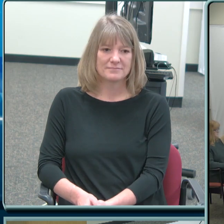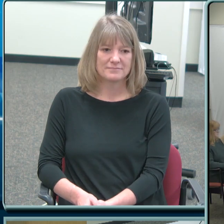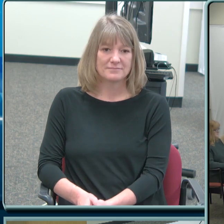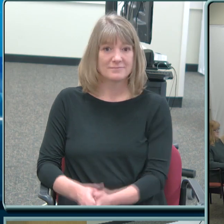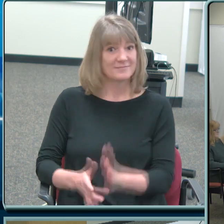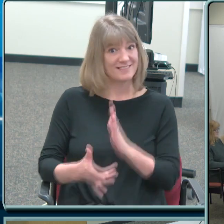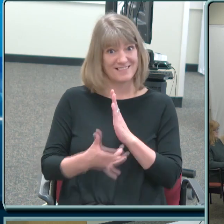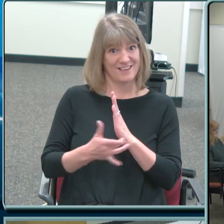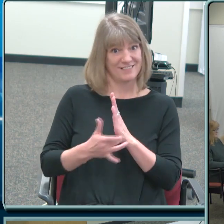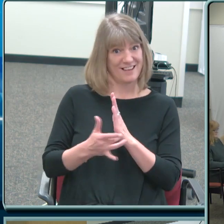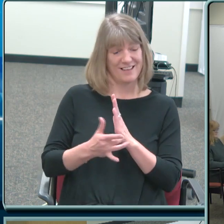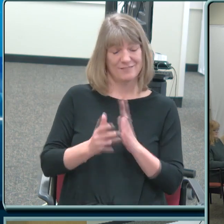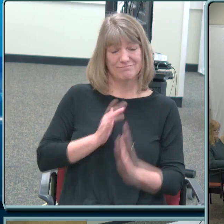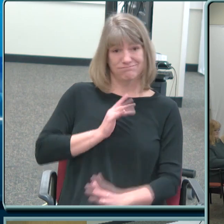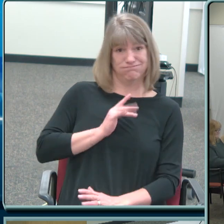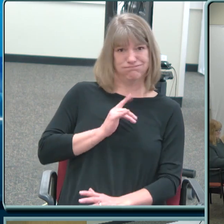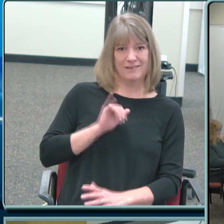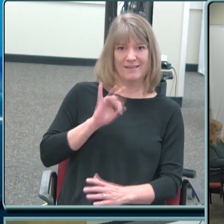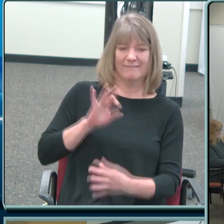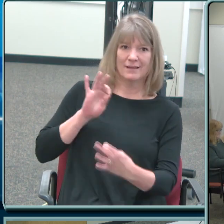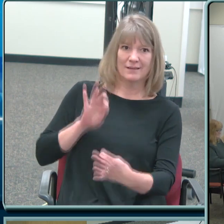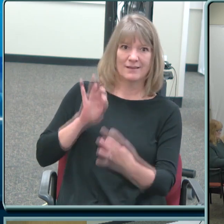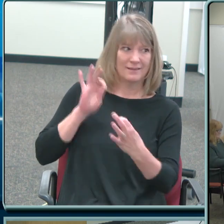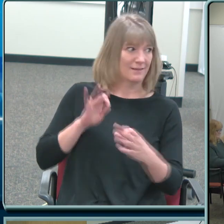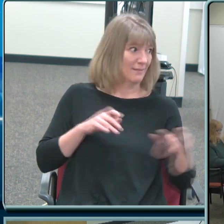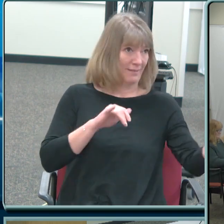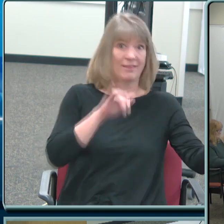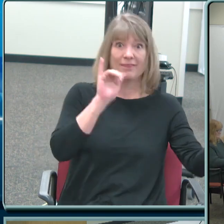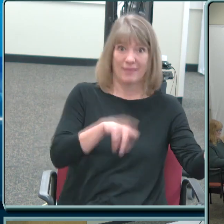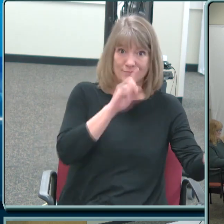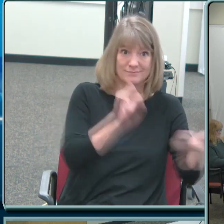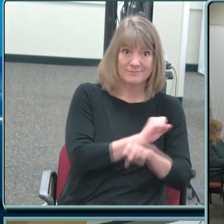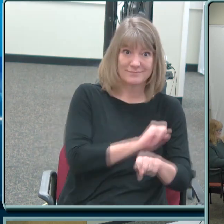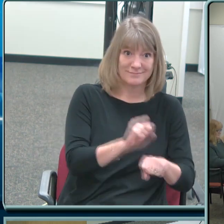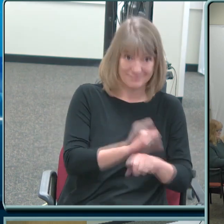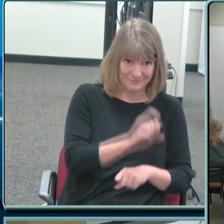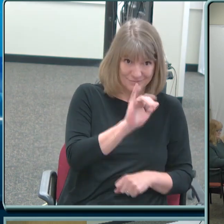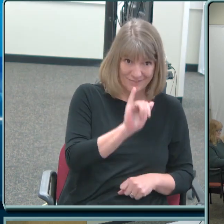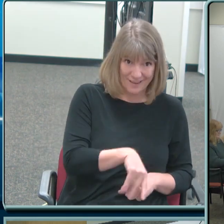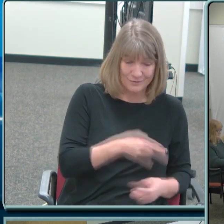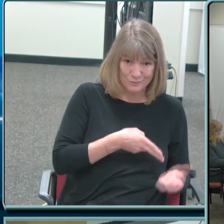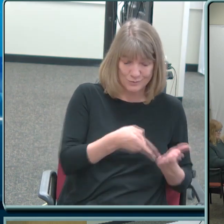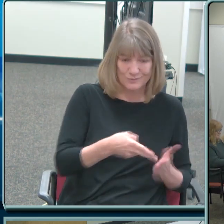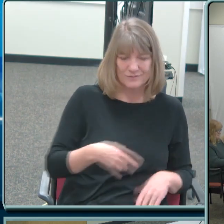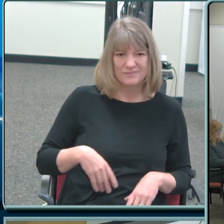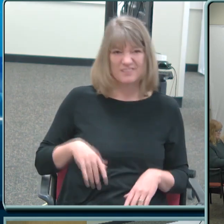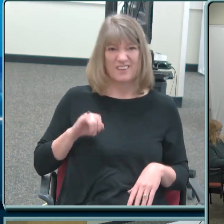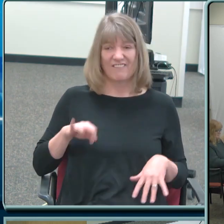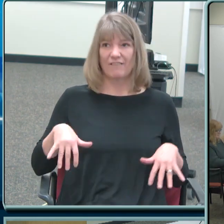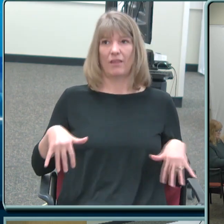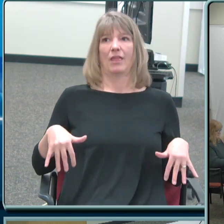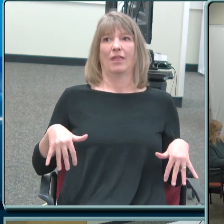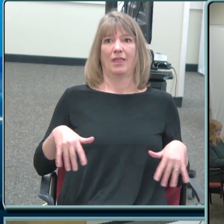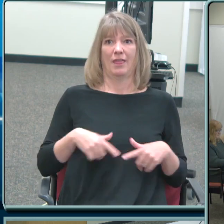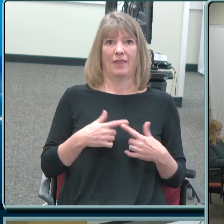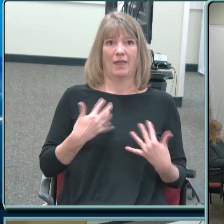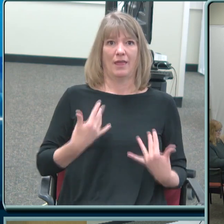Technology is wonderful when it's working right. And when it isn't, we kind of sit here in